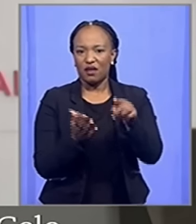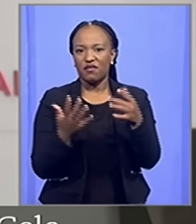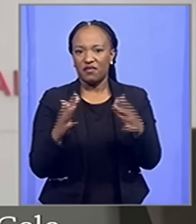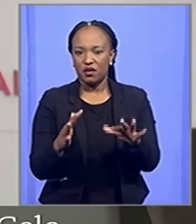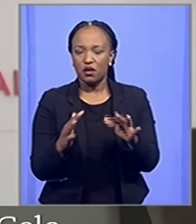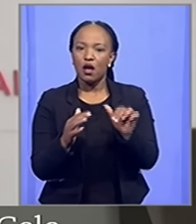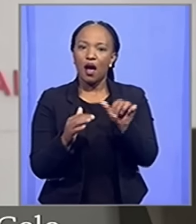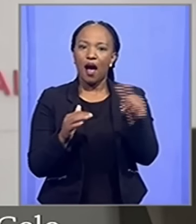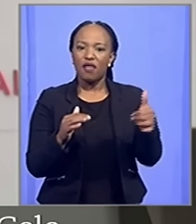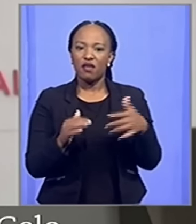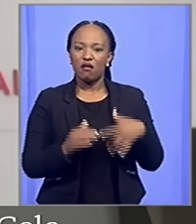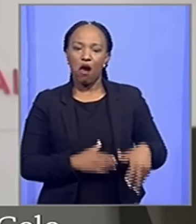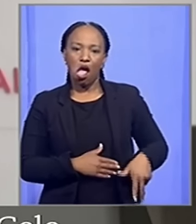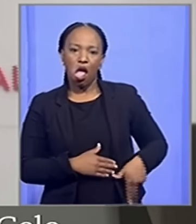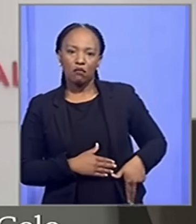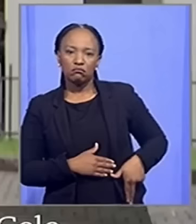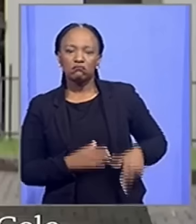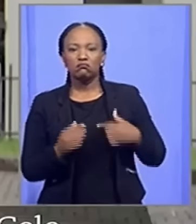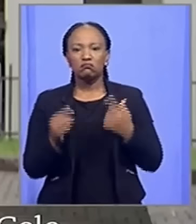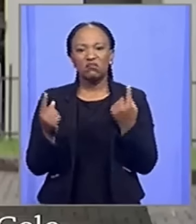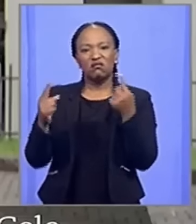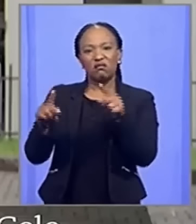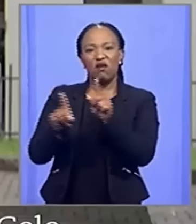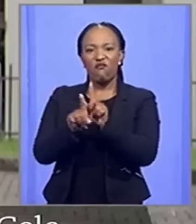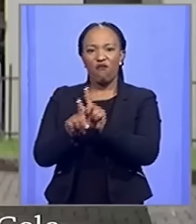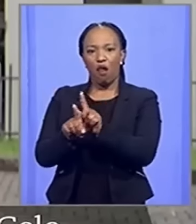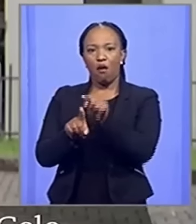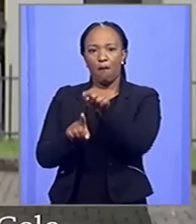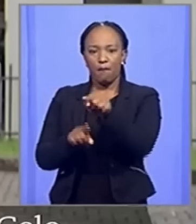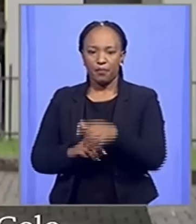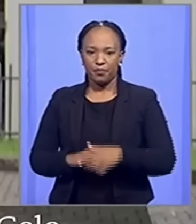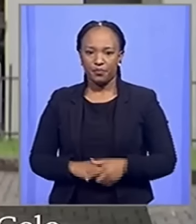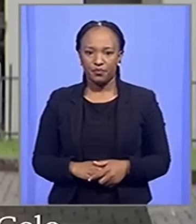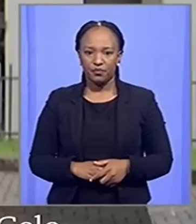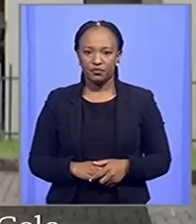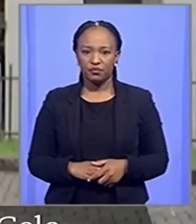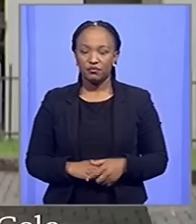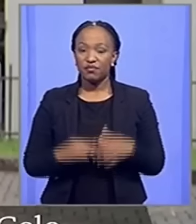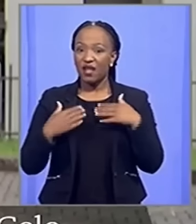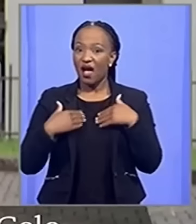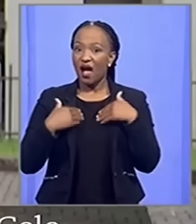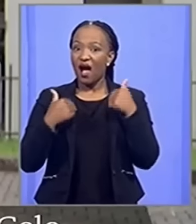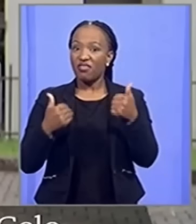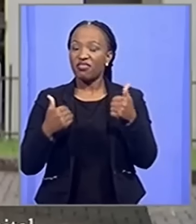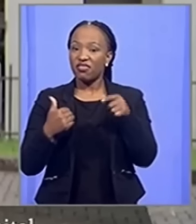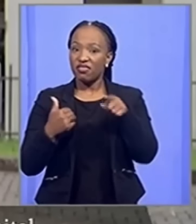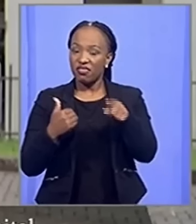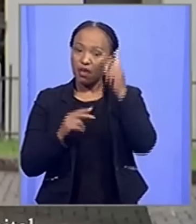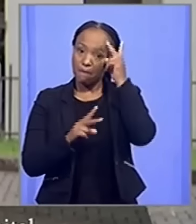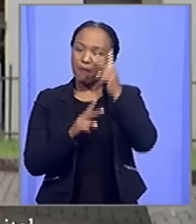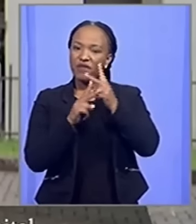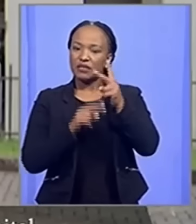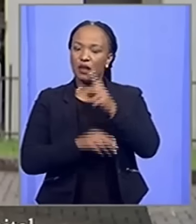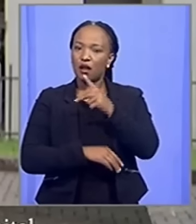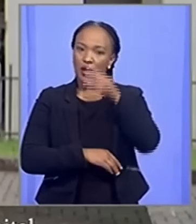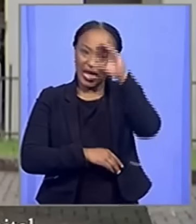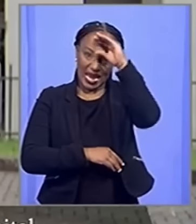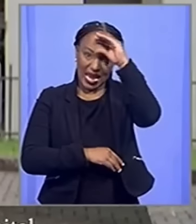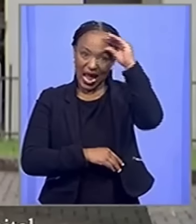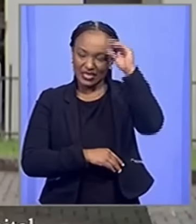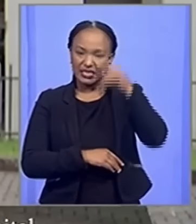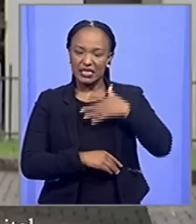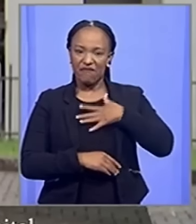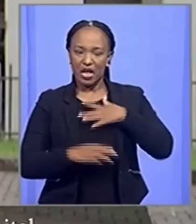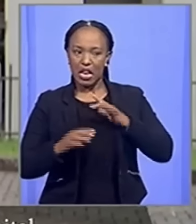neng ba tlhometse ba ne ba ba sala morago. The health professionals were very much threatened. However, we managed to calm